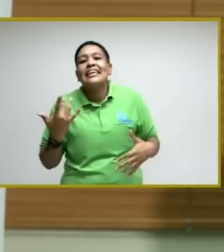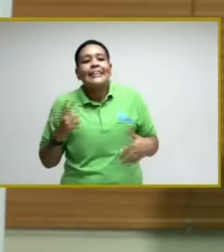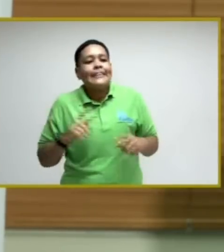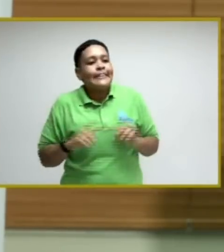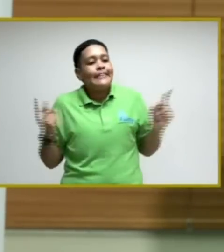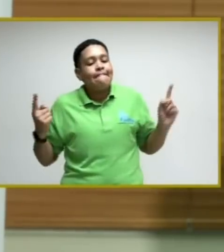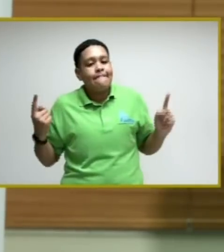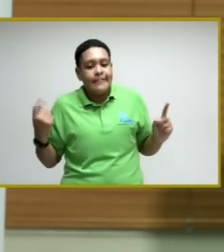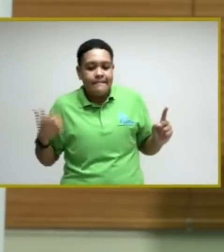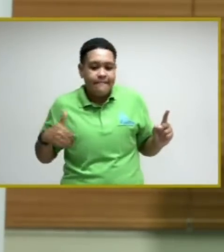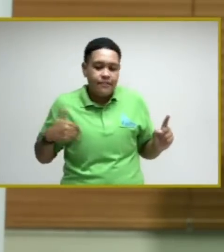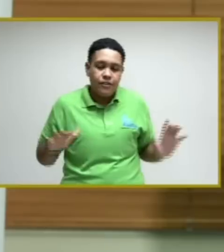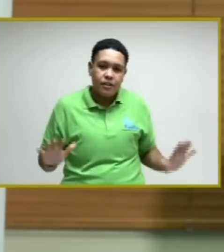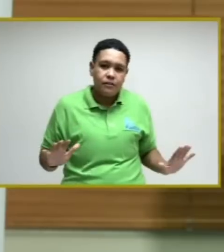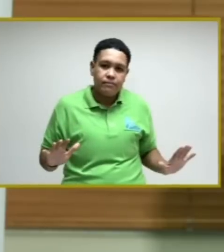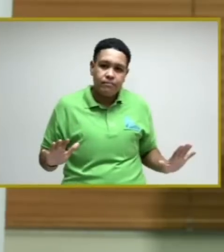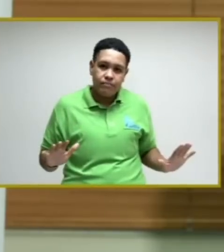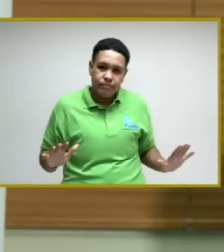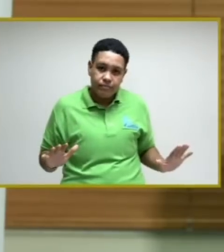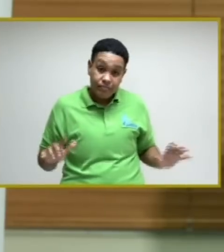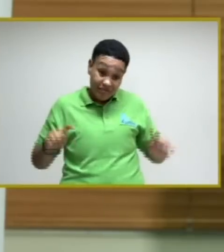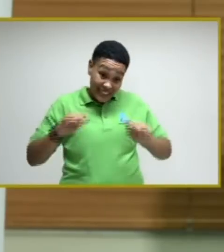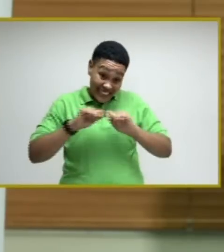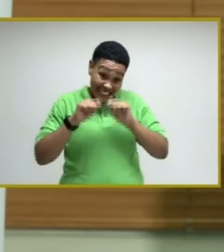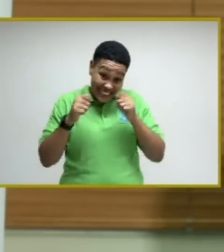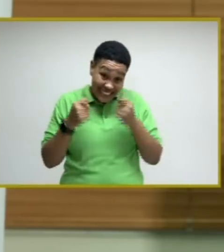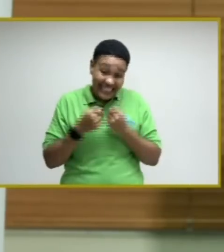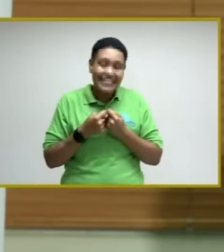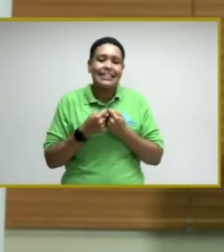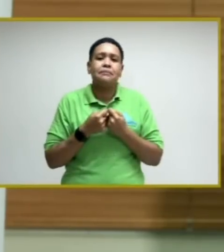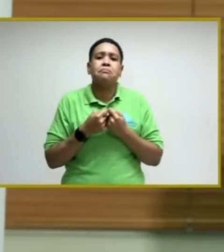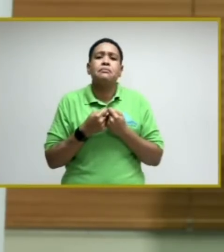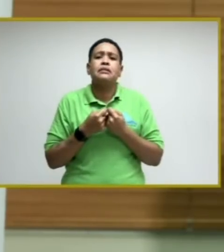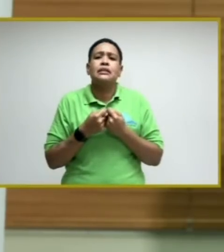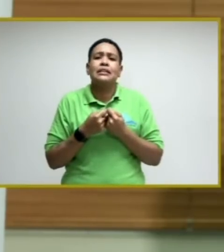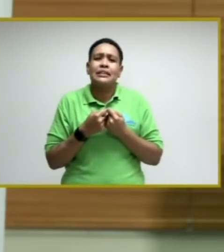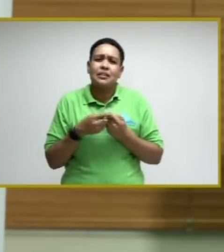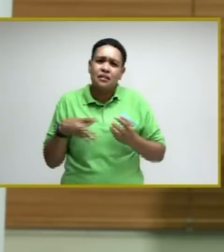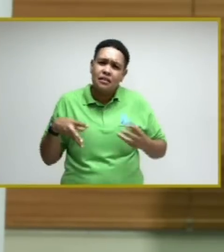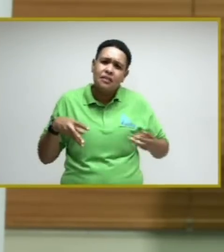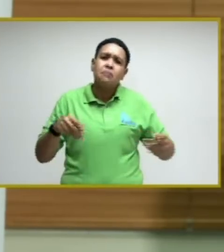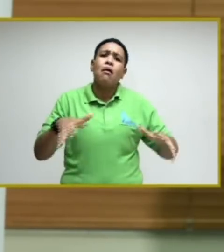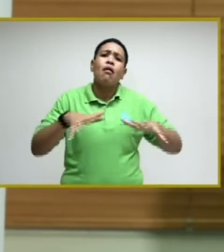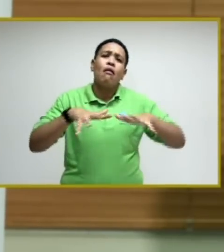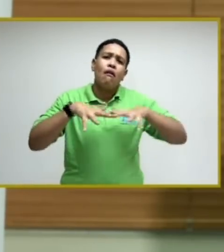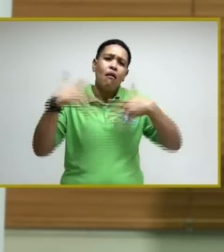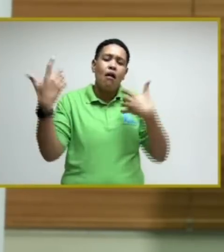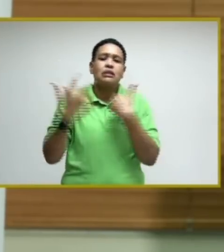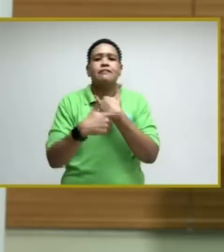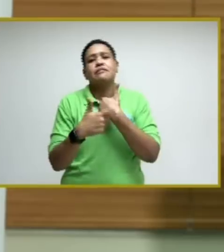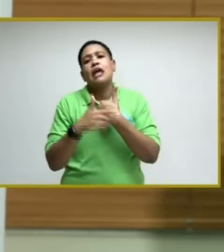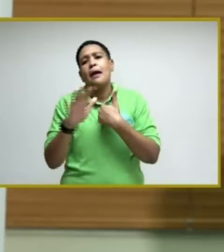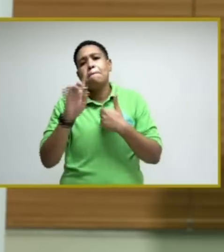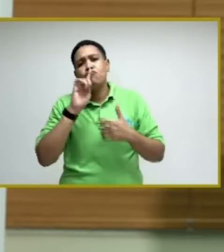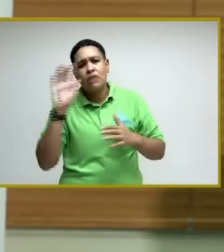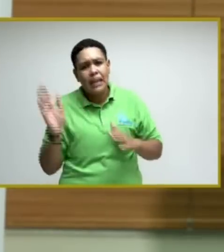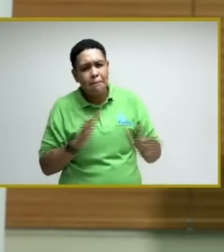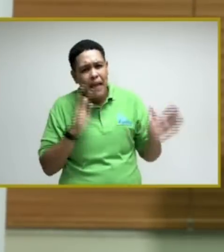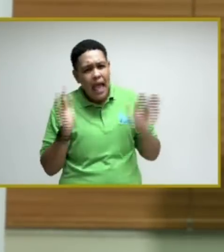otherwise, that the team spends significant amount of time